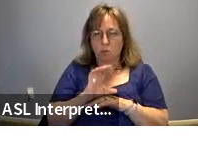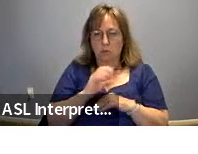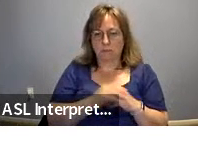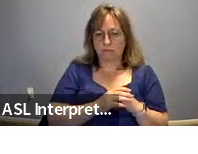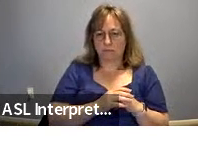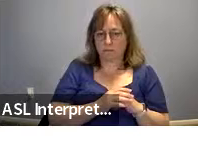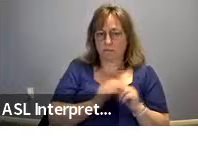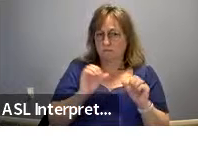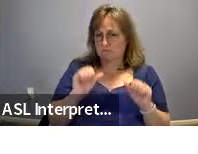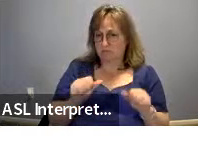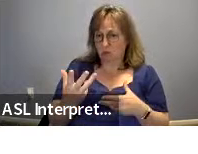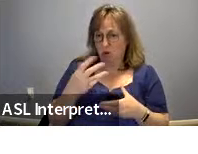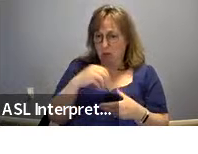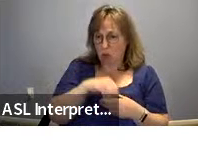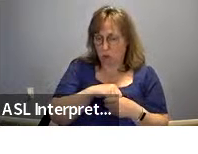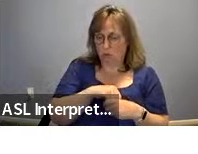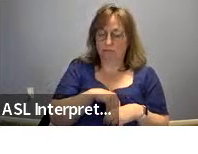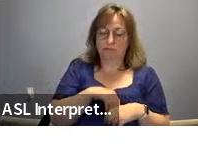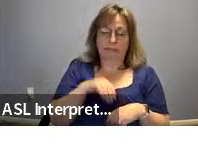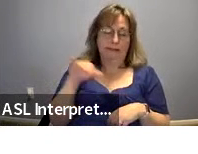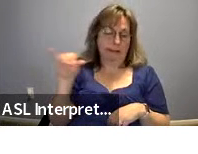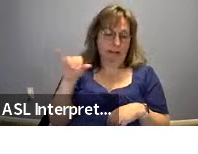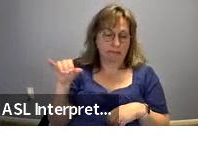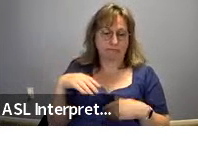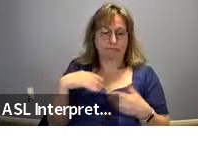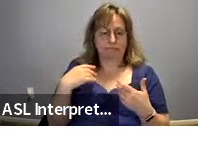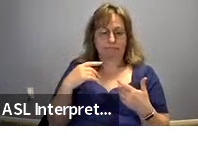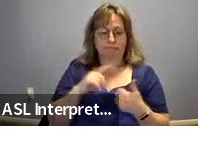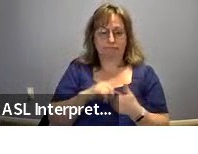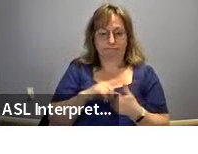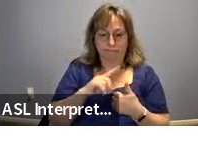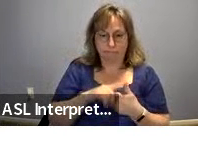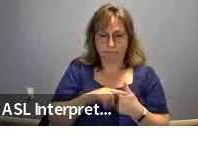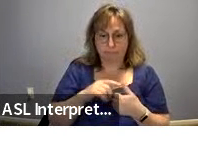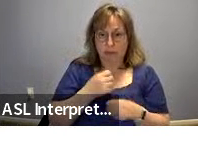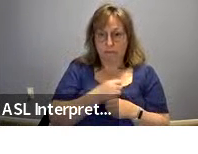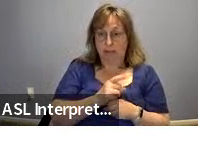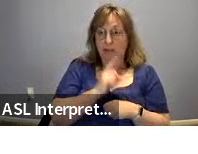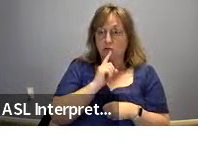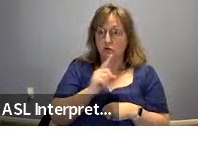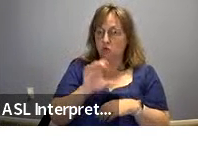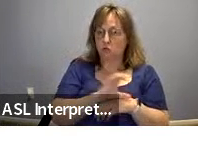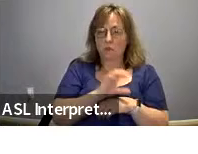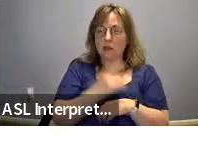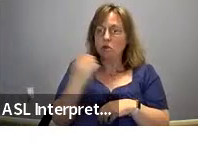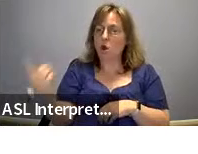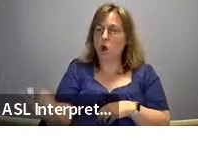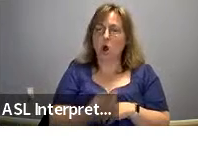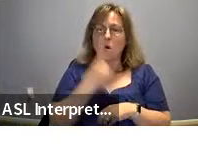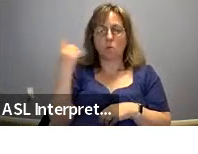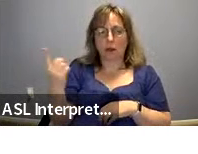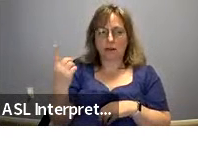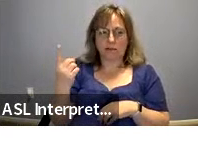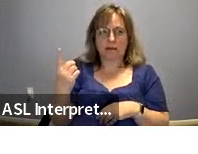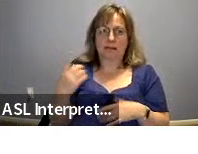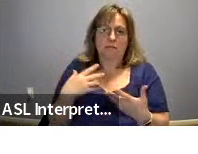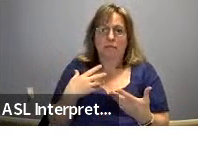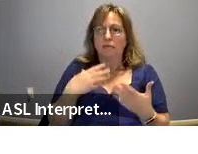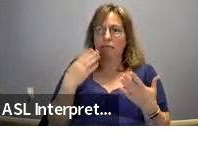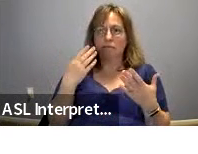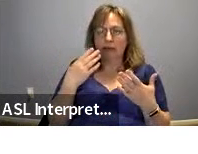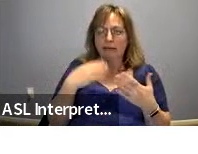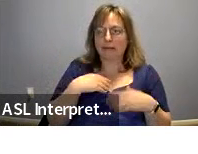This could include things such as keeping Chromebooks in a public area and not in a bedroom with the door closed.